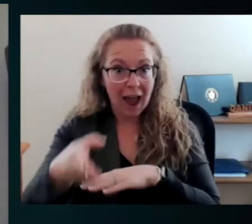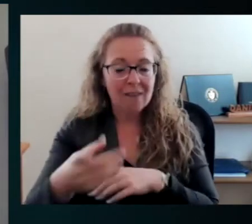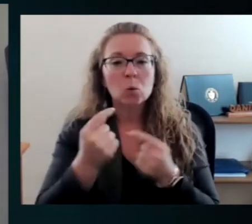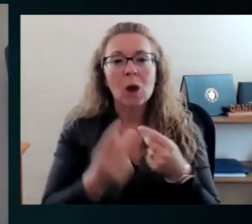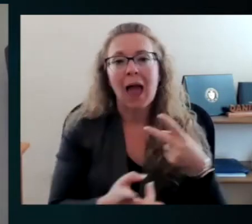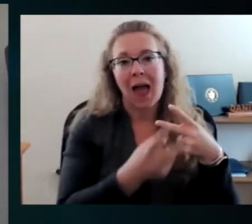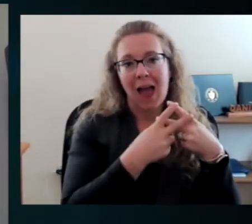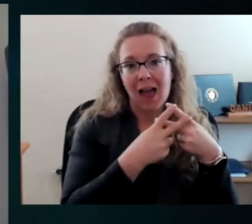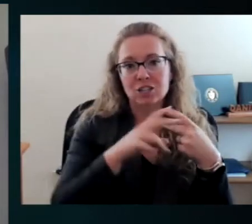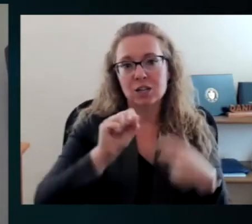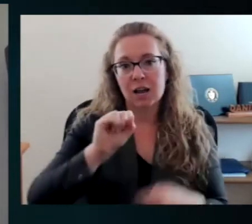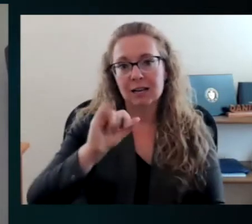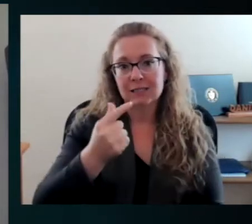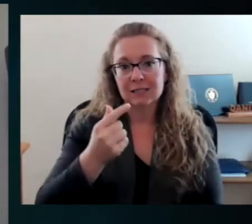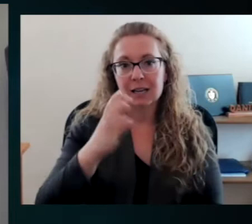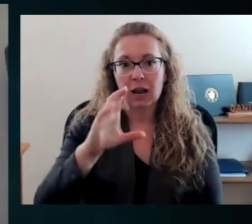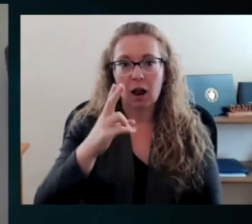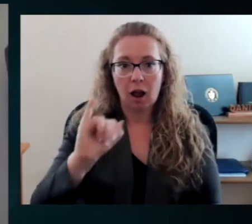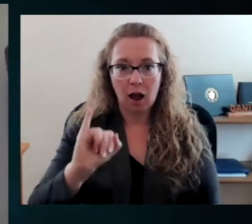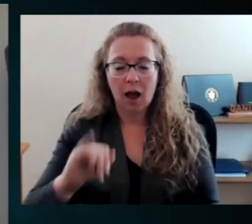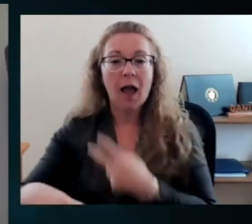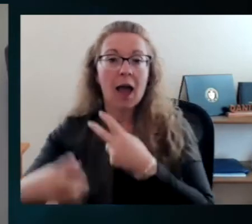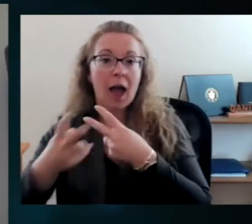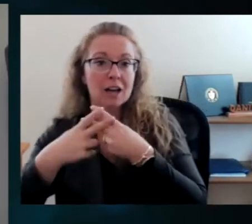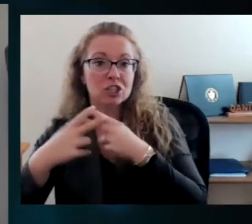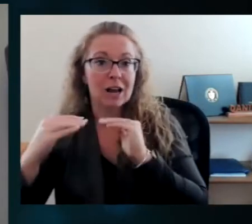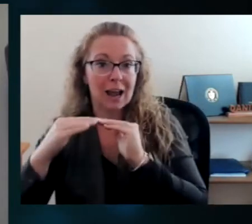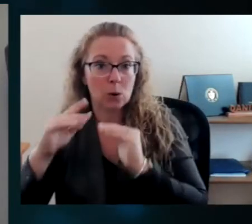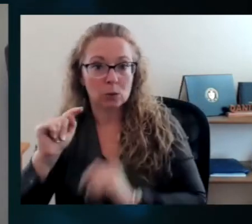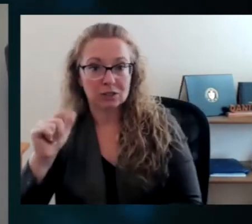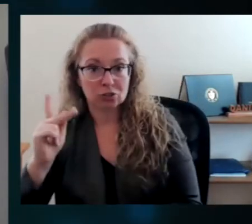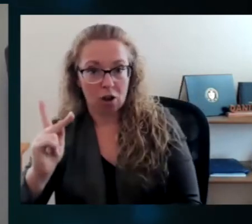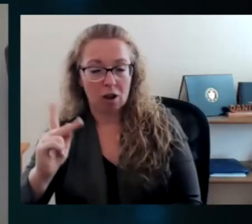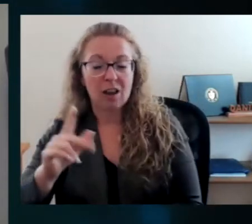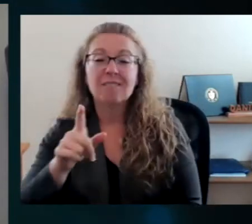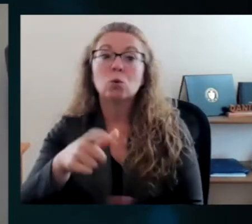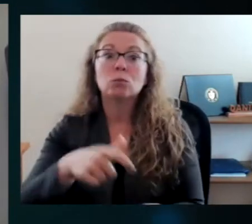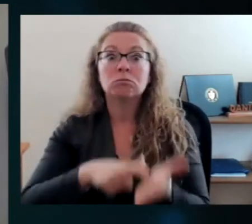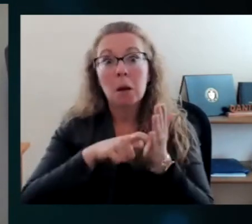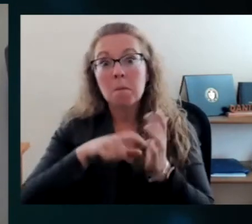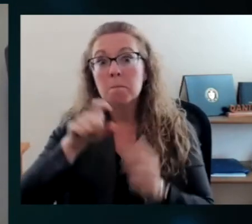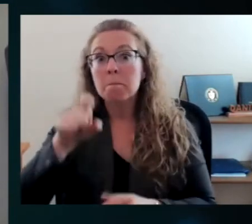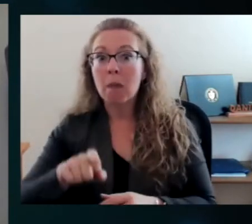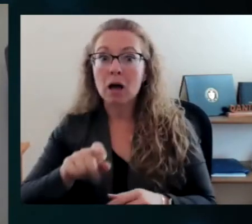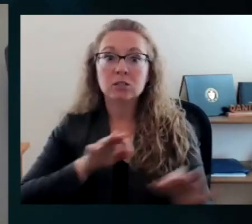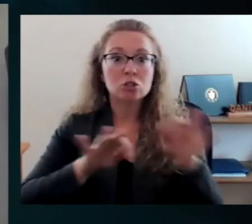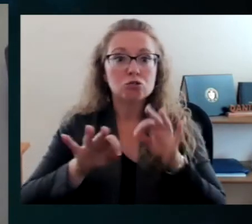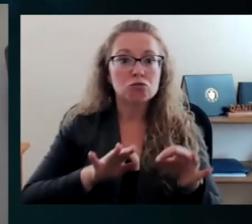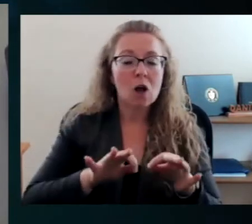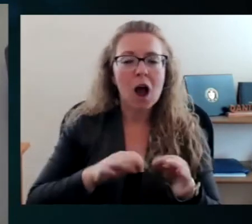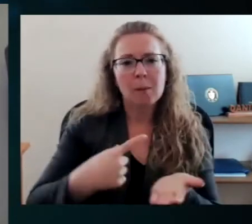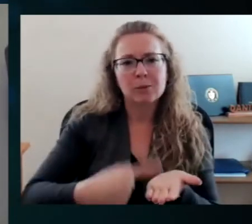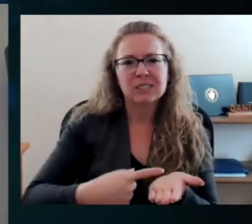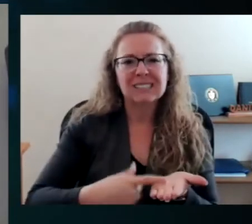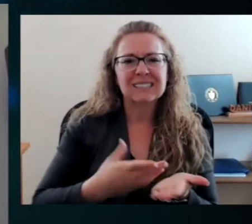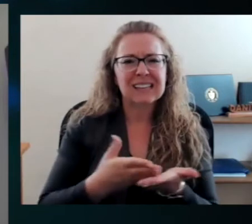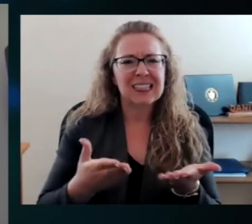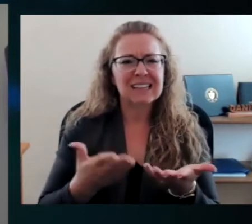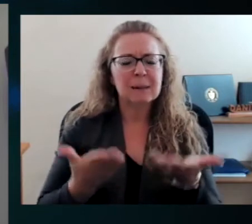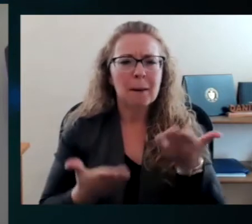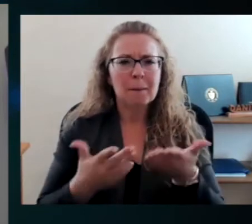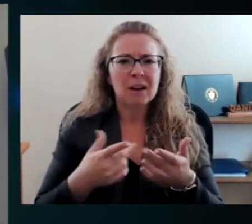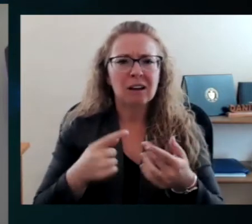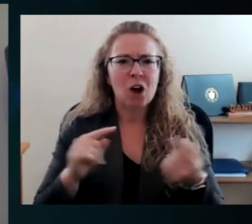EquityTalk. And if you absolutely must describe or discuss potentially harmful or stressful or sensitive